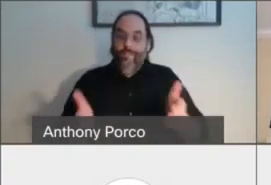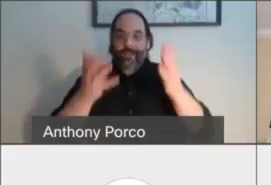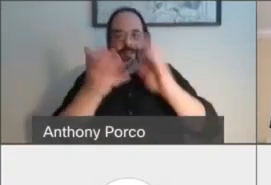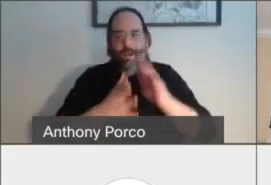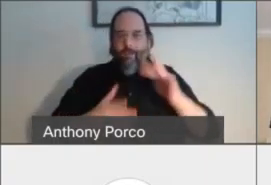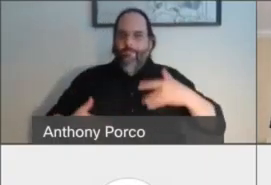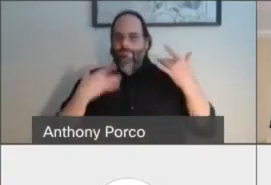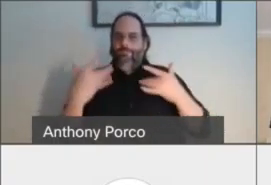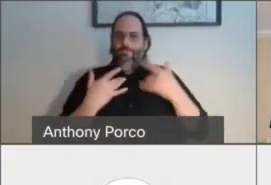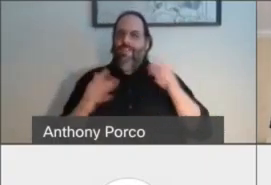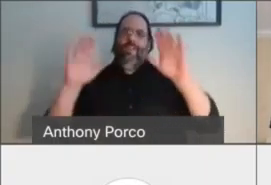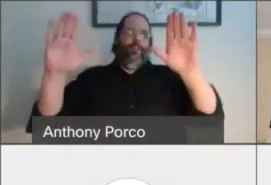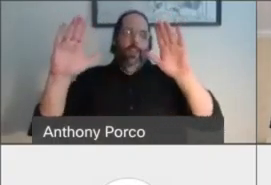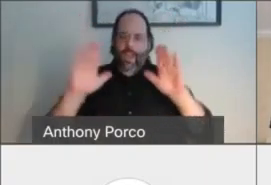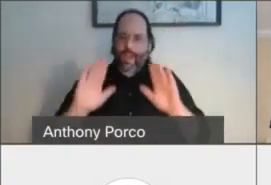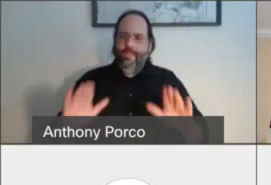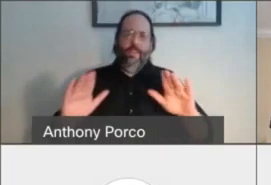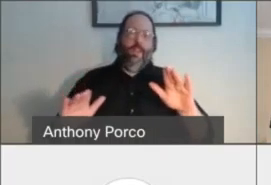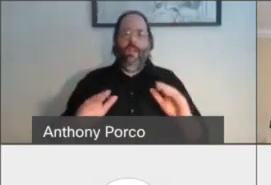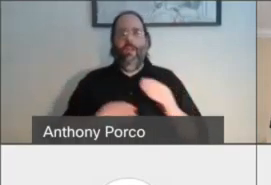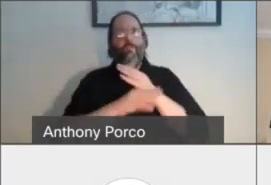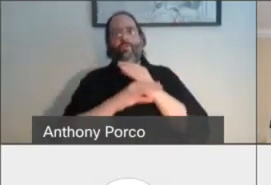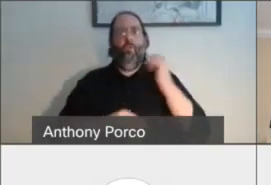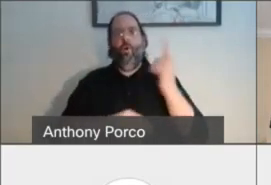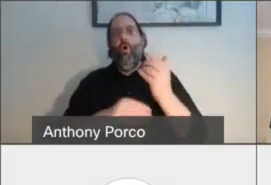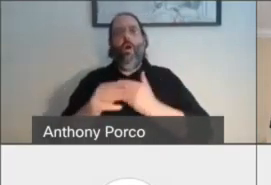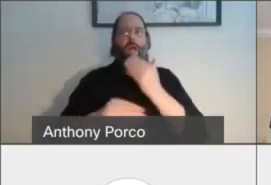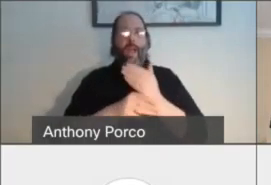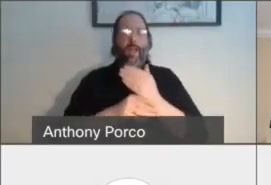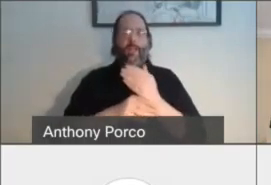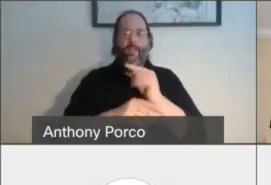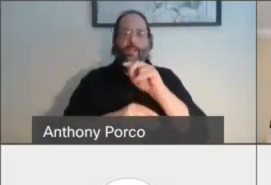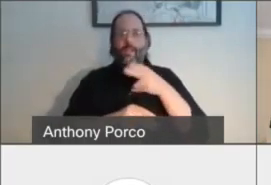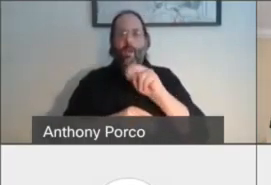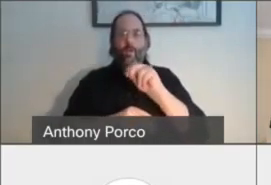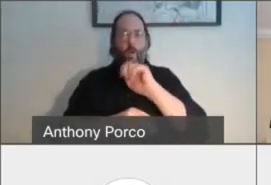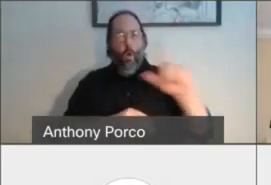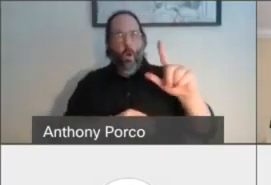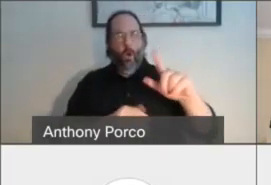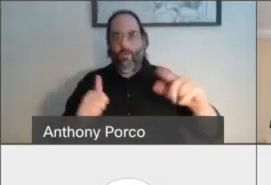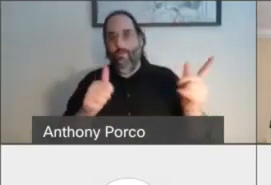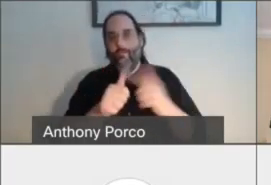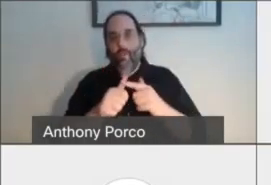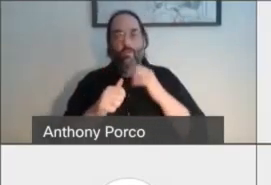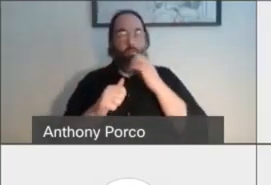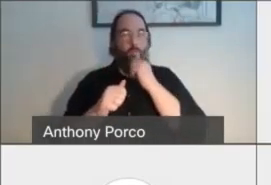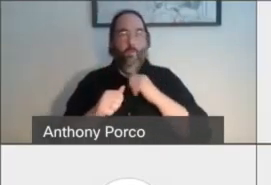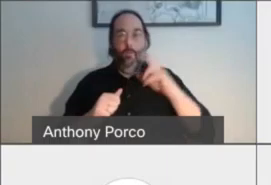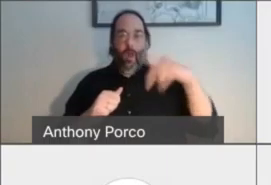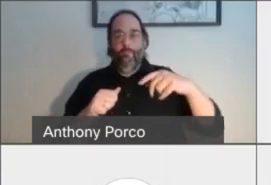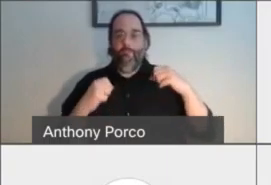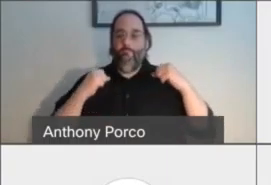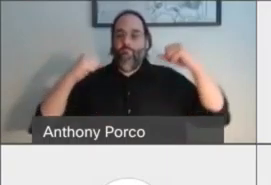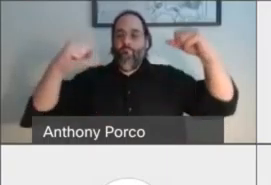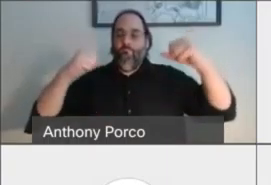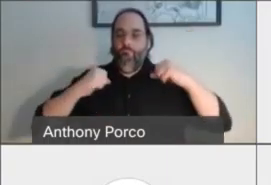this fantastic virtual All Hands Town Hall. I'm going to start with a nice little warm-up stretch to get you loosened up,